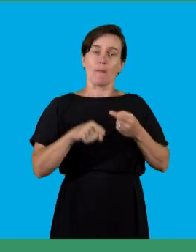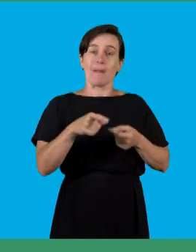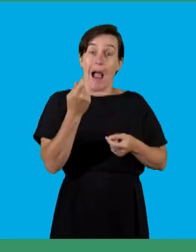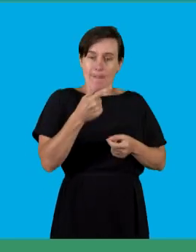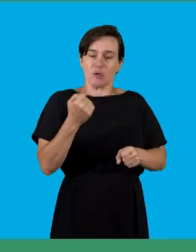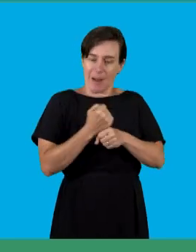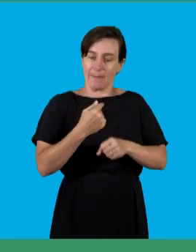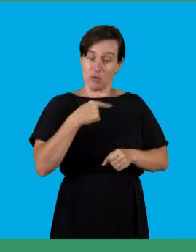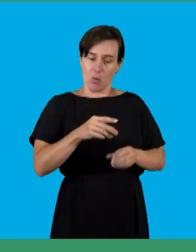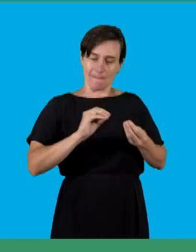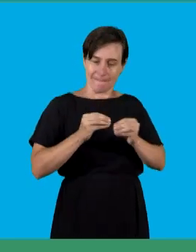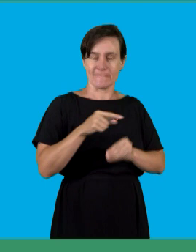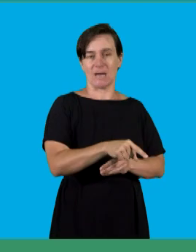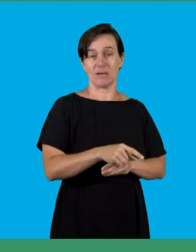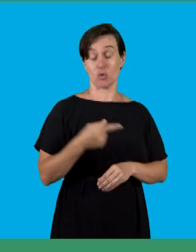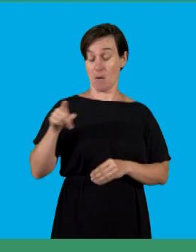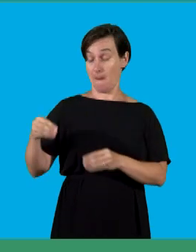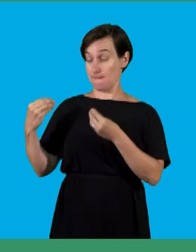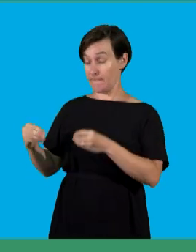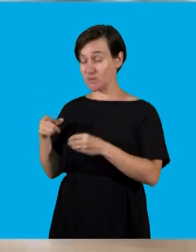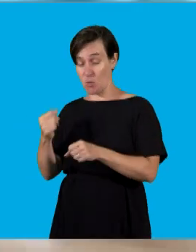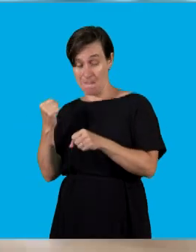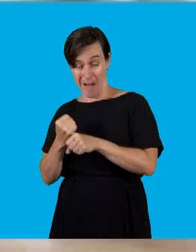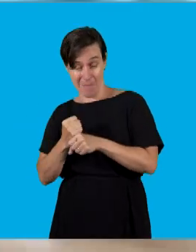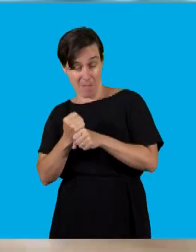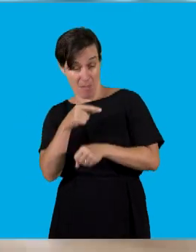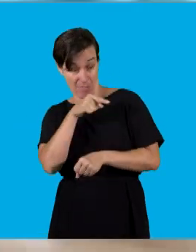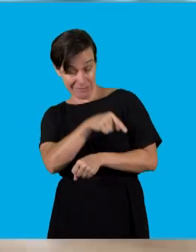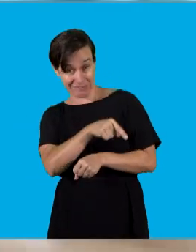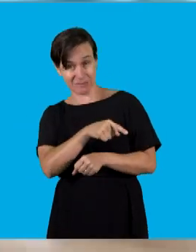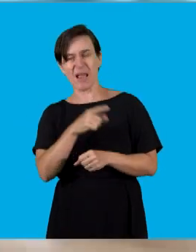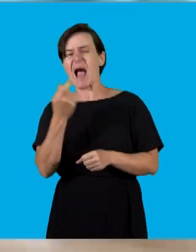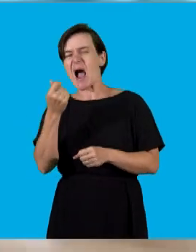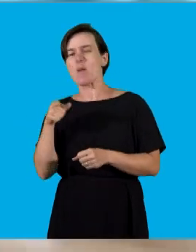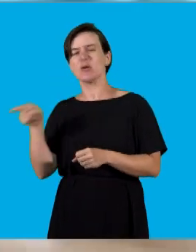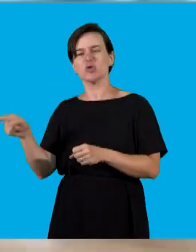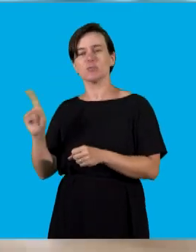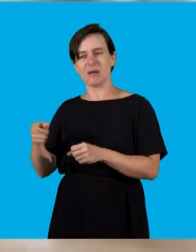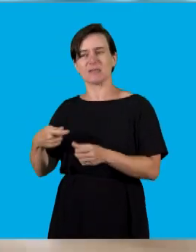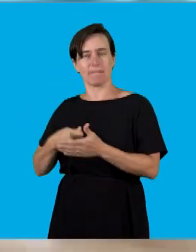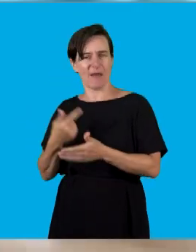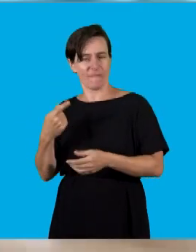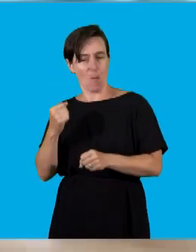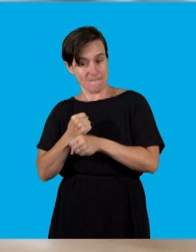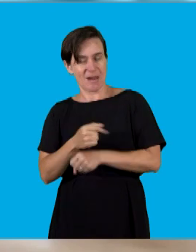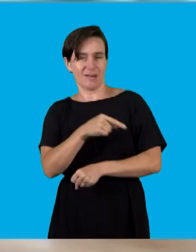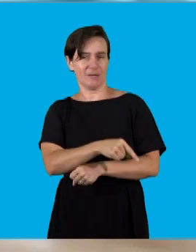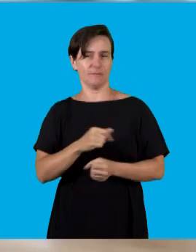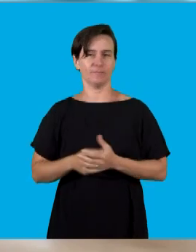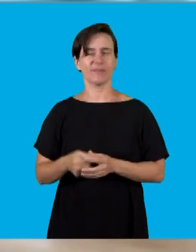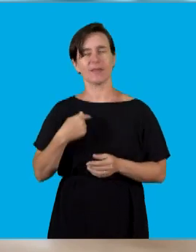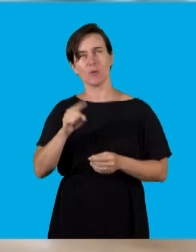terms, we are looking at how much does it cost us to make that particular product. Then we are going